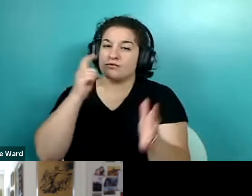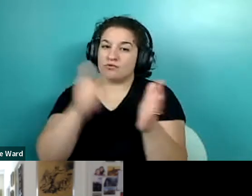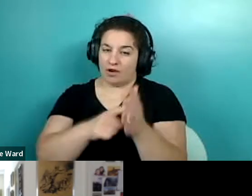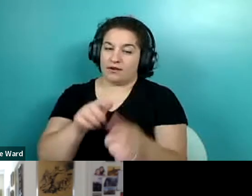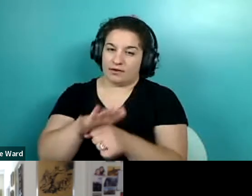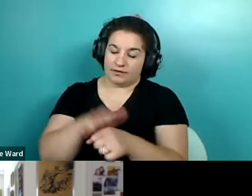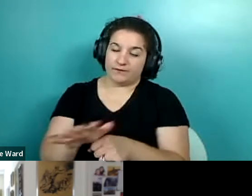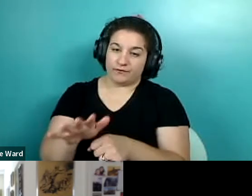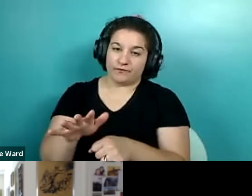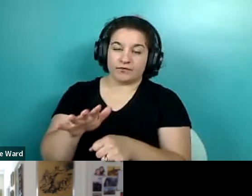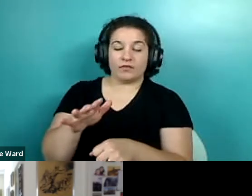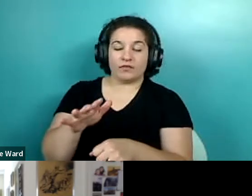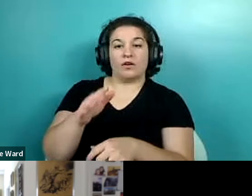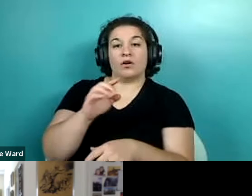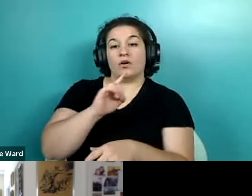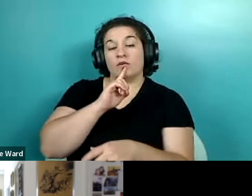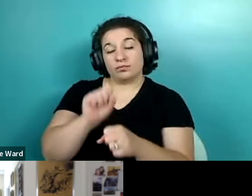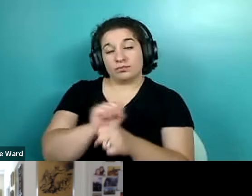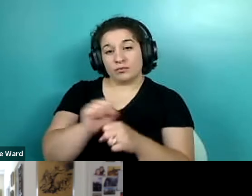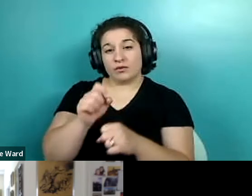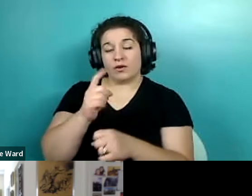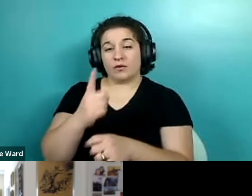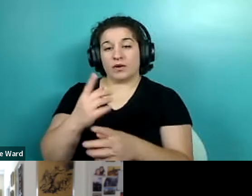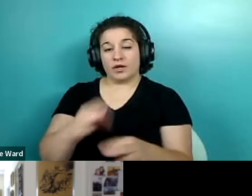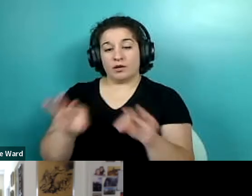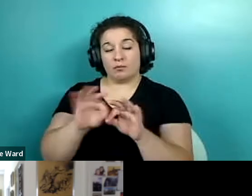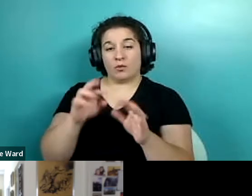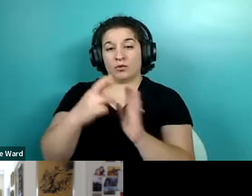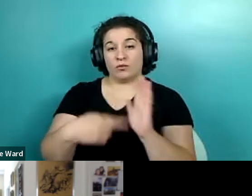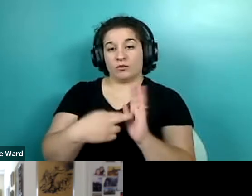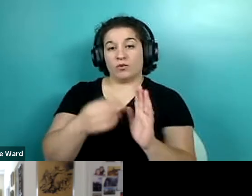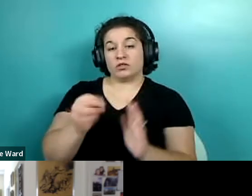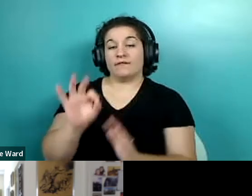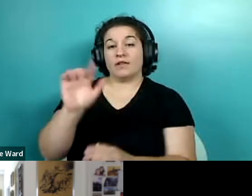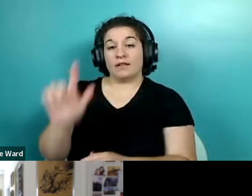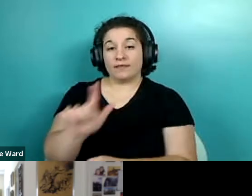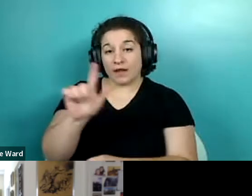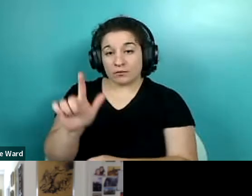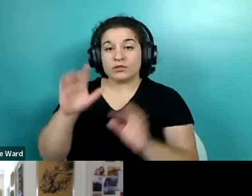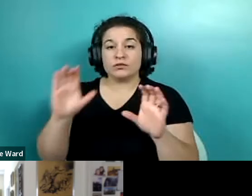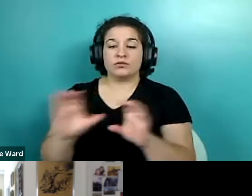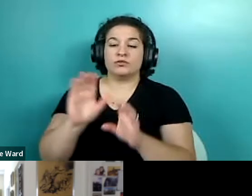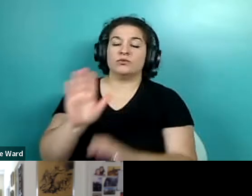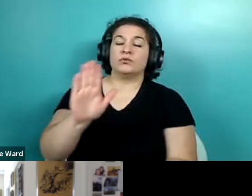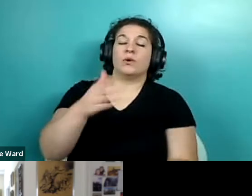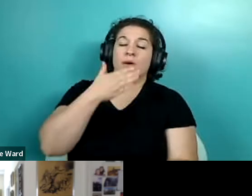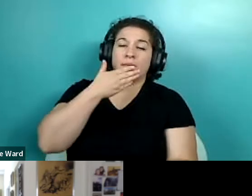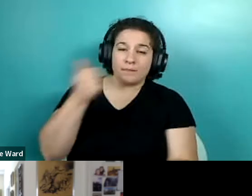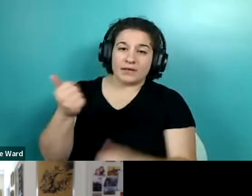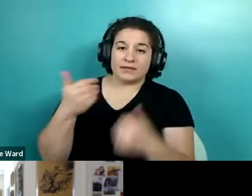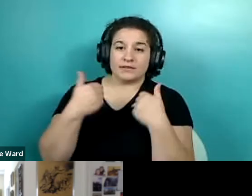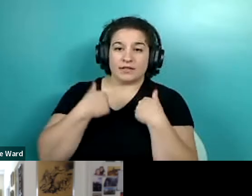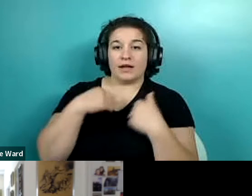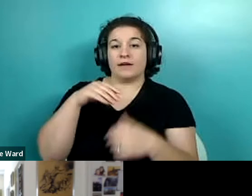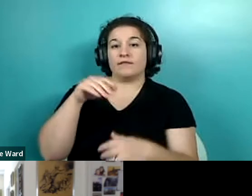really one of the important roles of libraries is to do your very best to have literature that's out